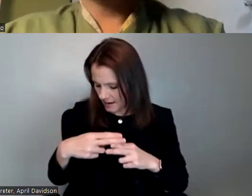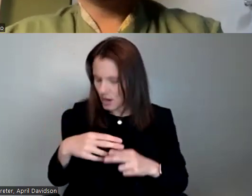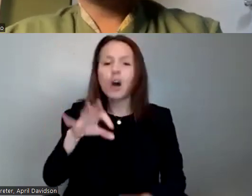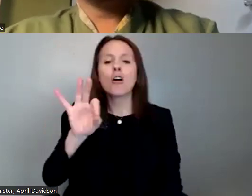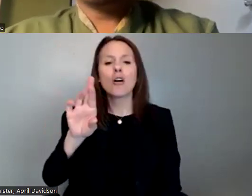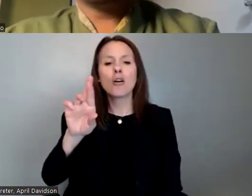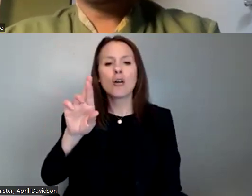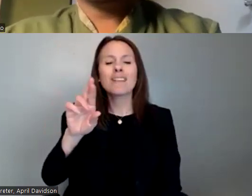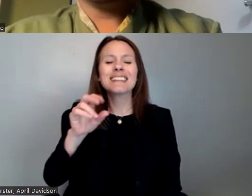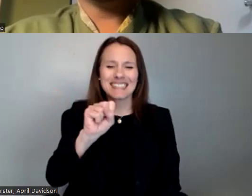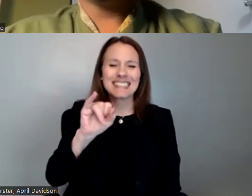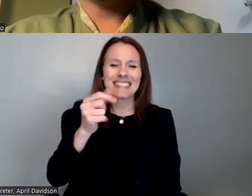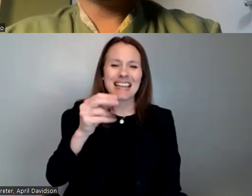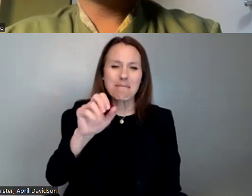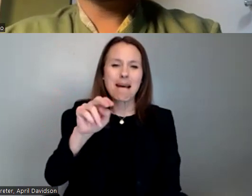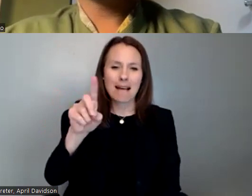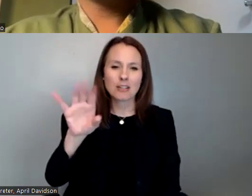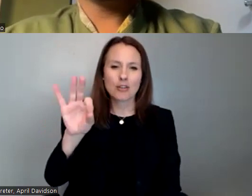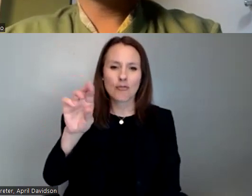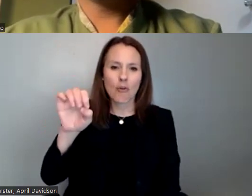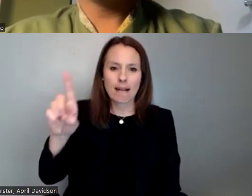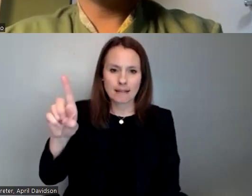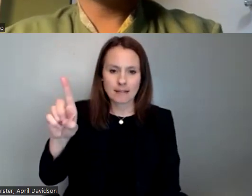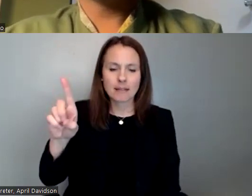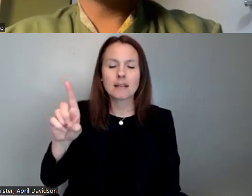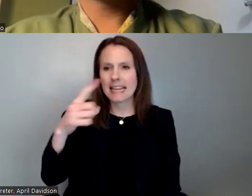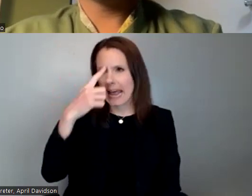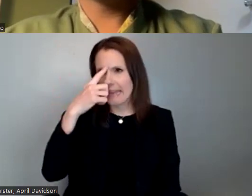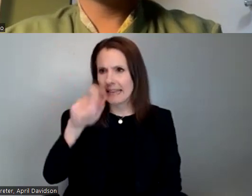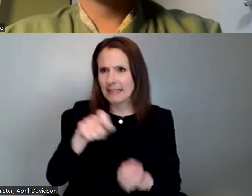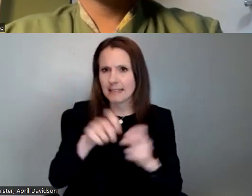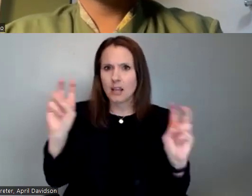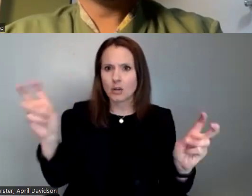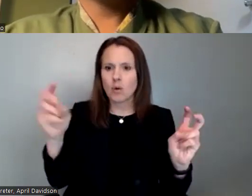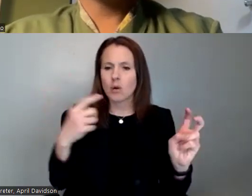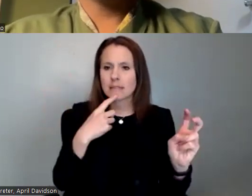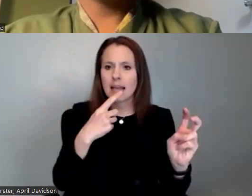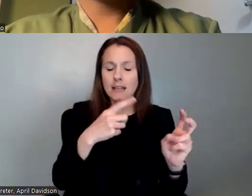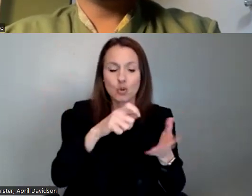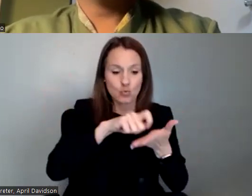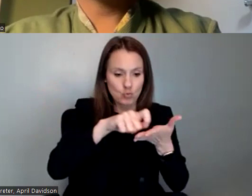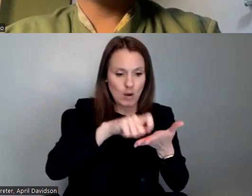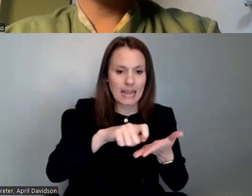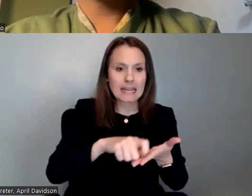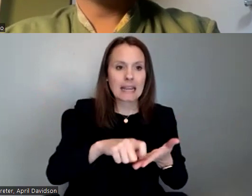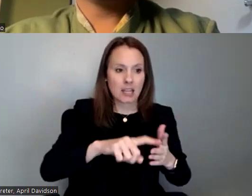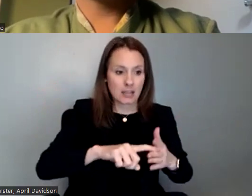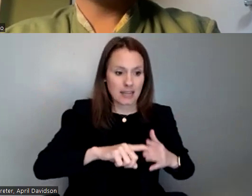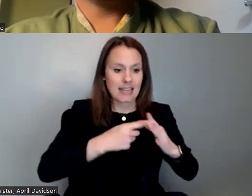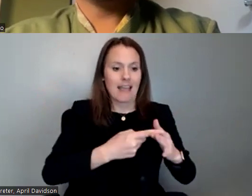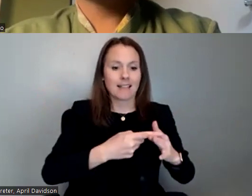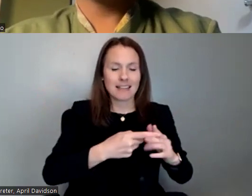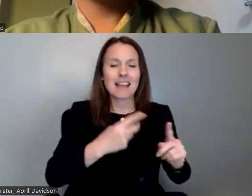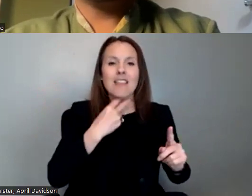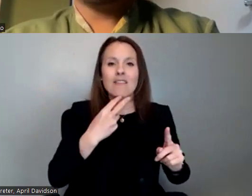Freud, Sigmund Freud. And the exact quote, I believe, is that writing in its origin is the voice of